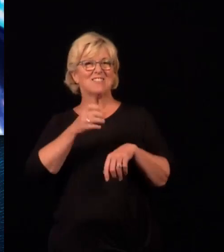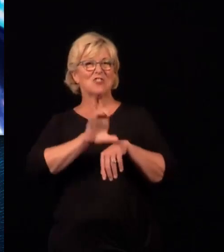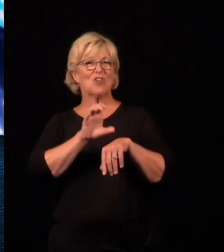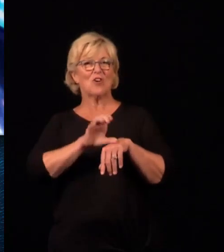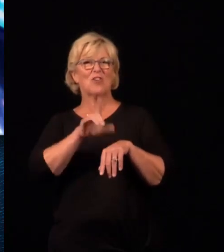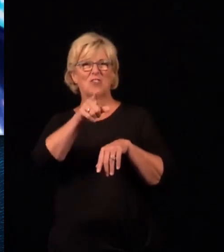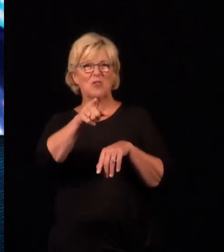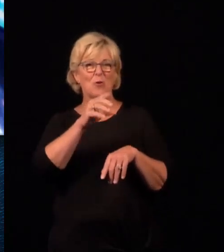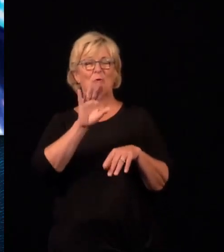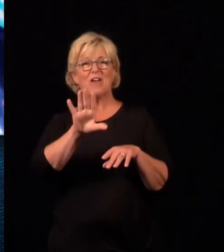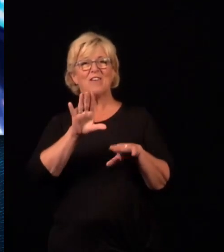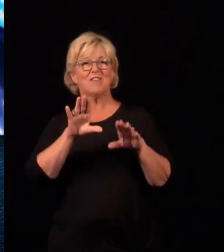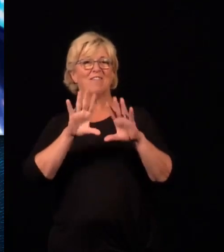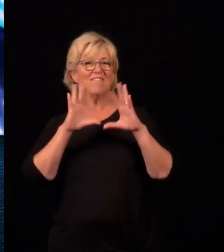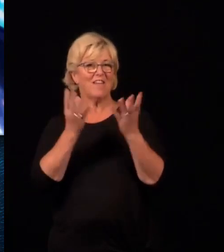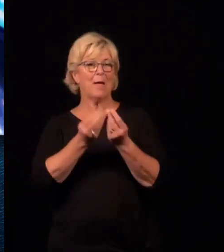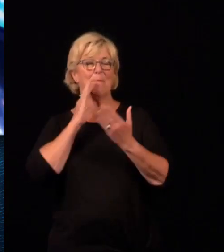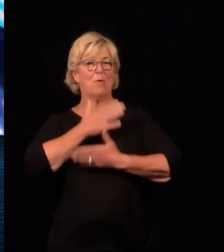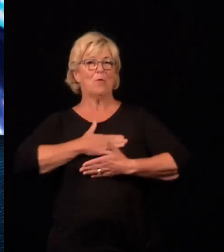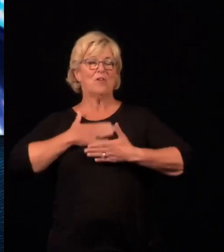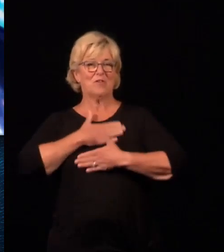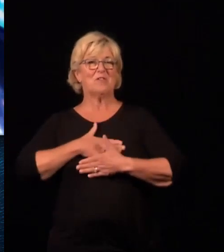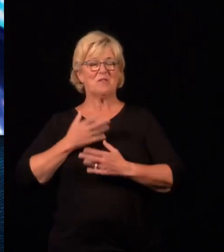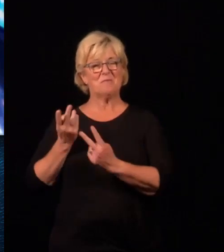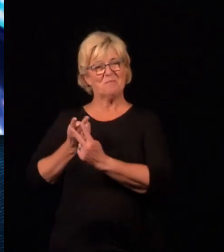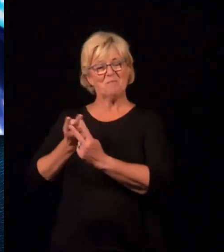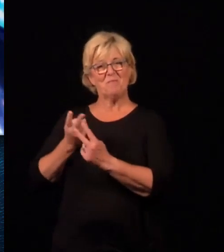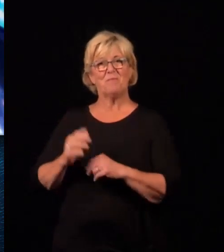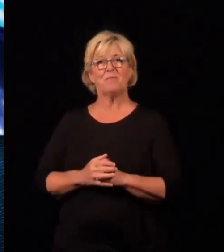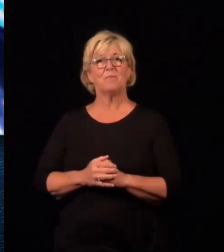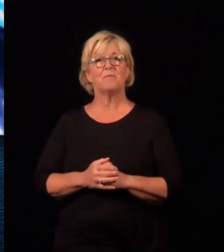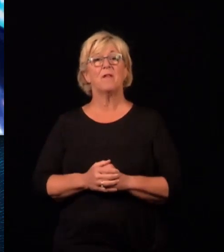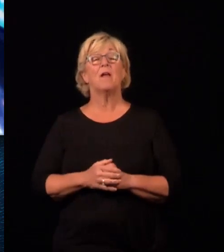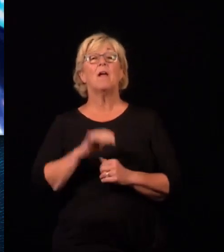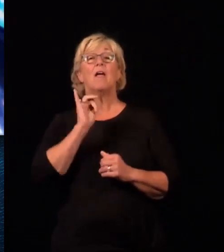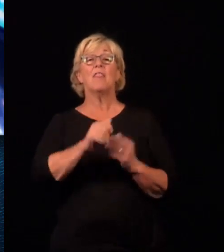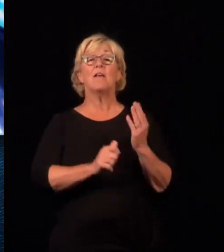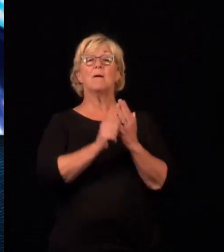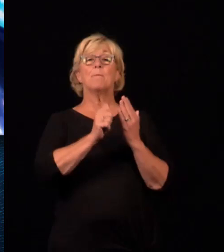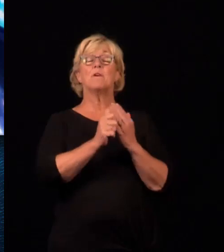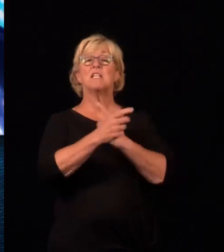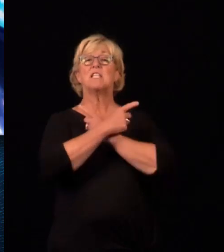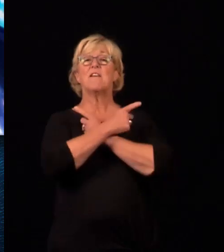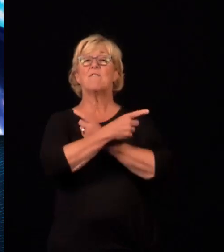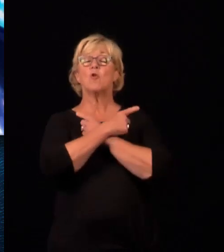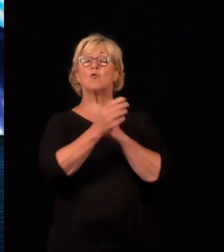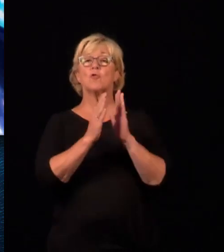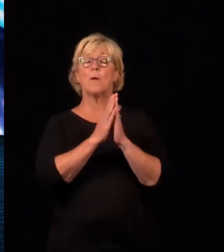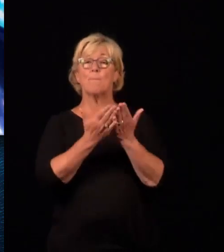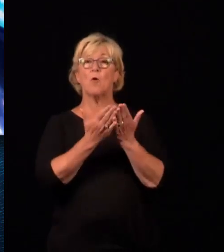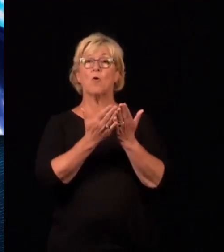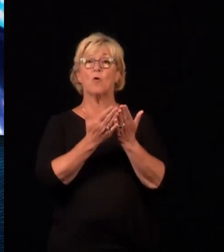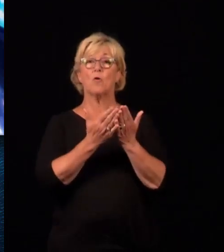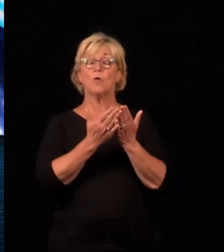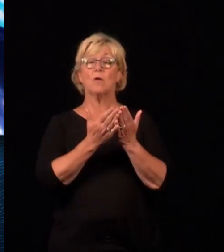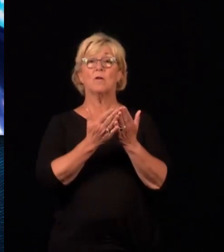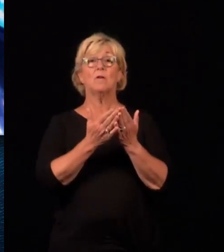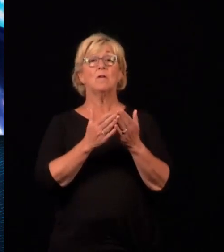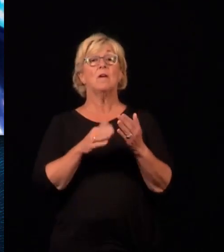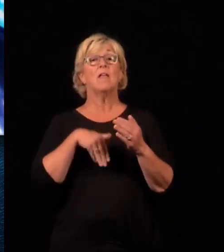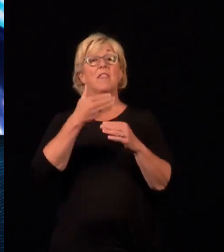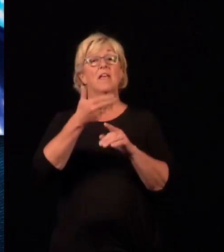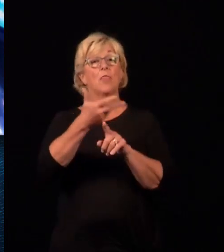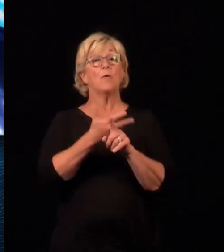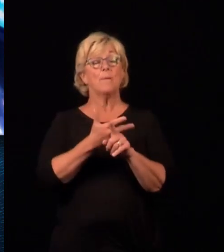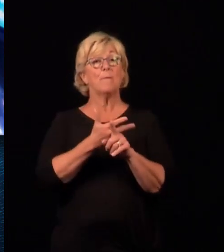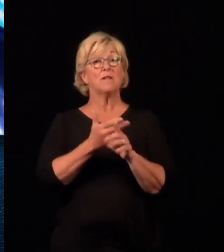have a blast. Mike and Sabina are a hoot. The word for you today is our daily devotional, and the next quarter's volume is